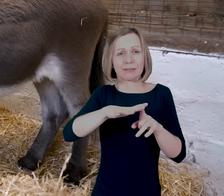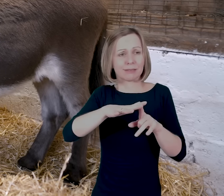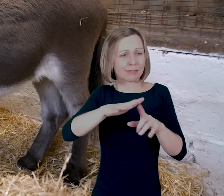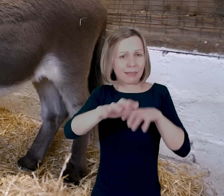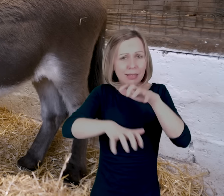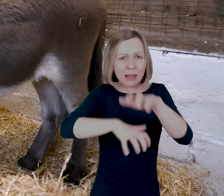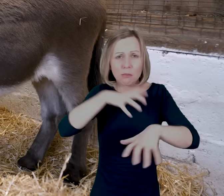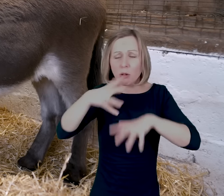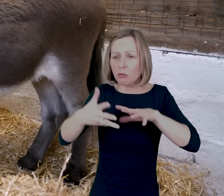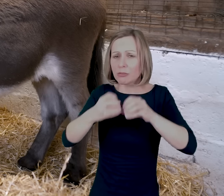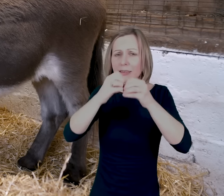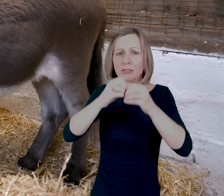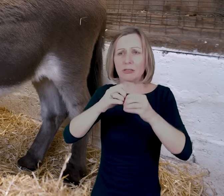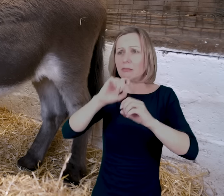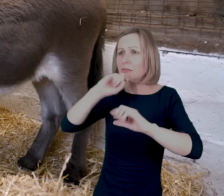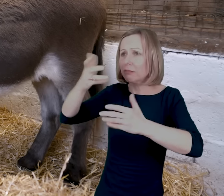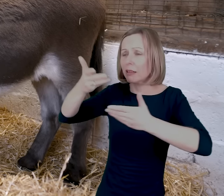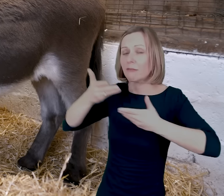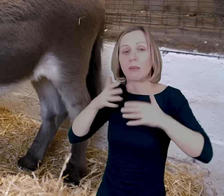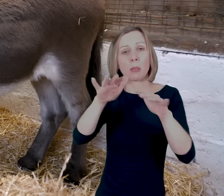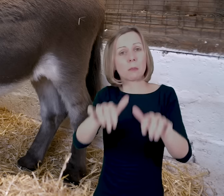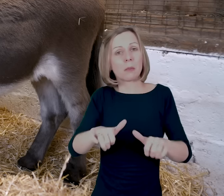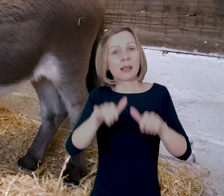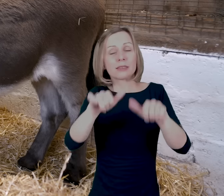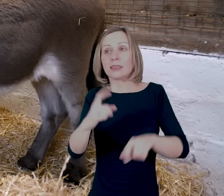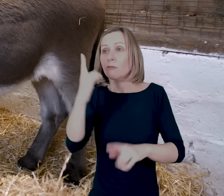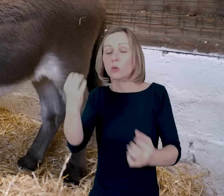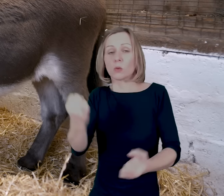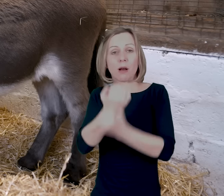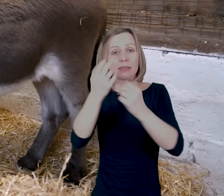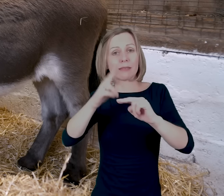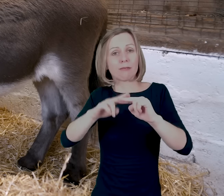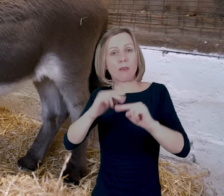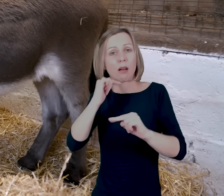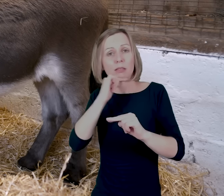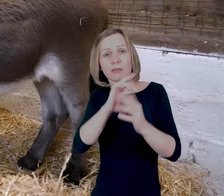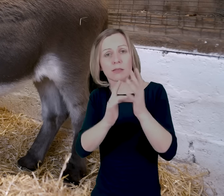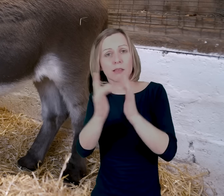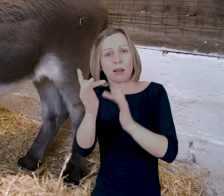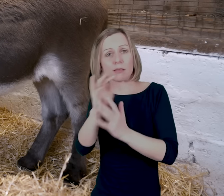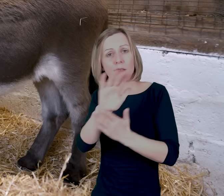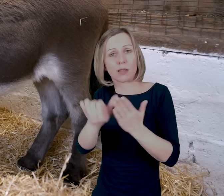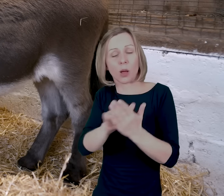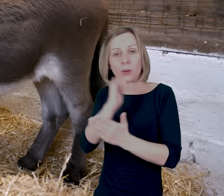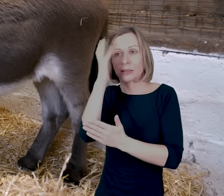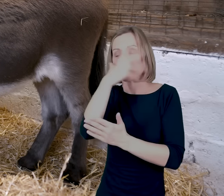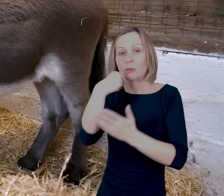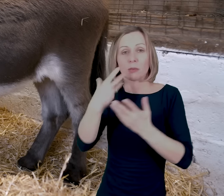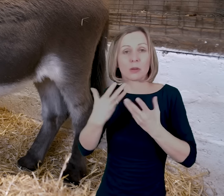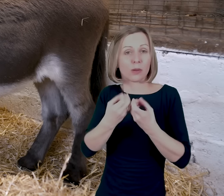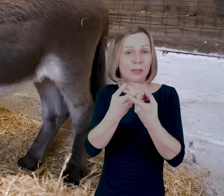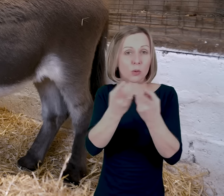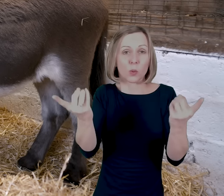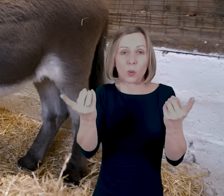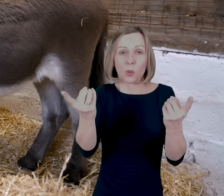animals here and all of God's creation. And the blessing of God Almighty, the Father, the Son, and the Holy Spirit be with you